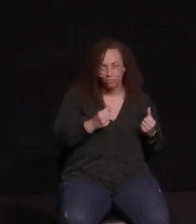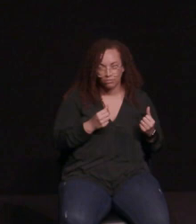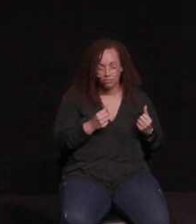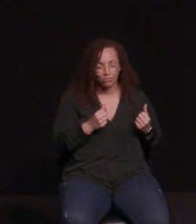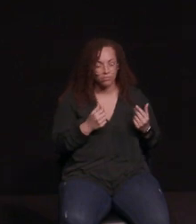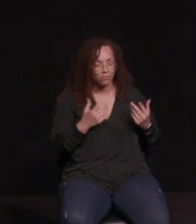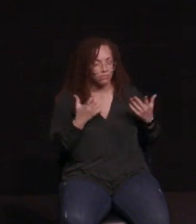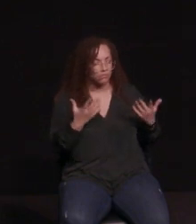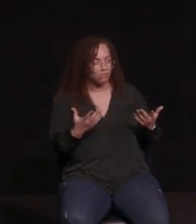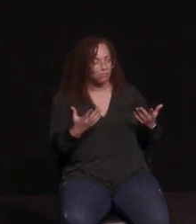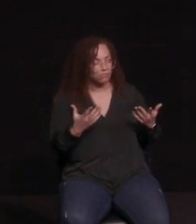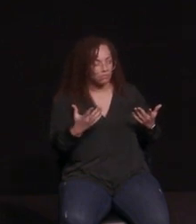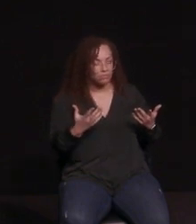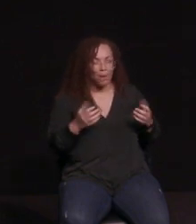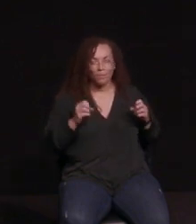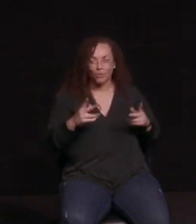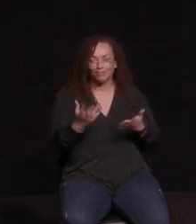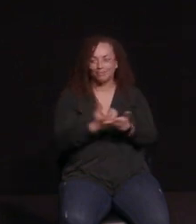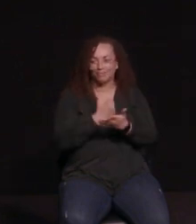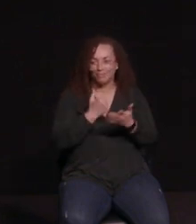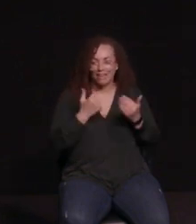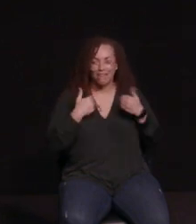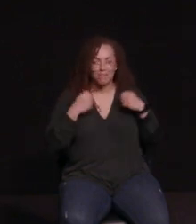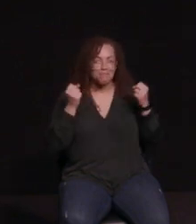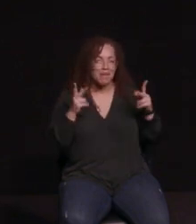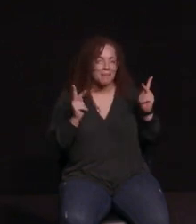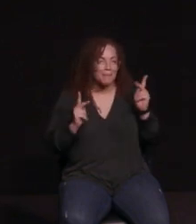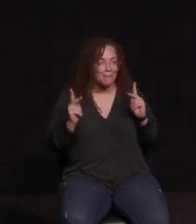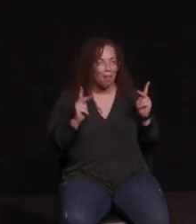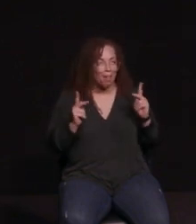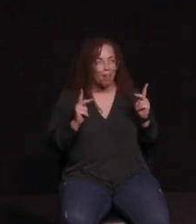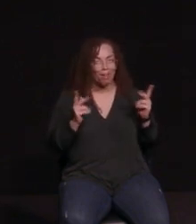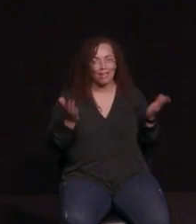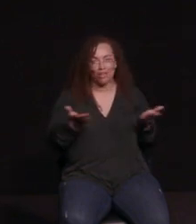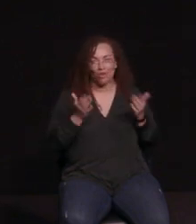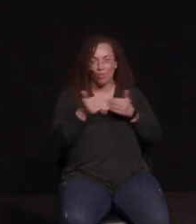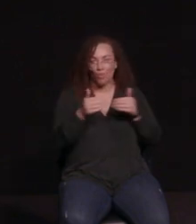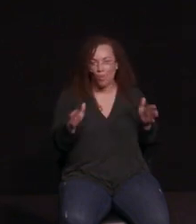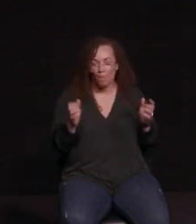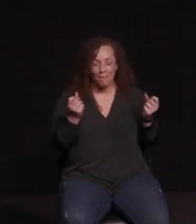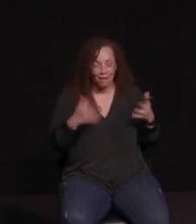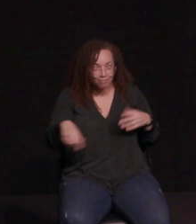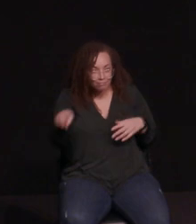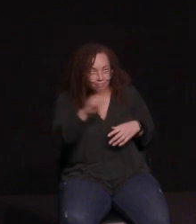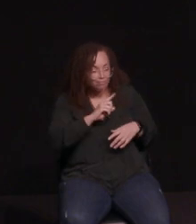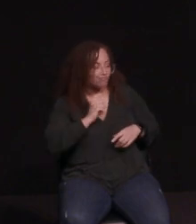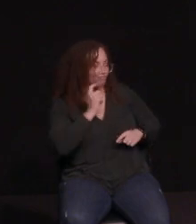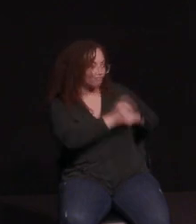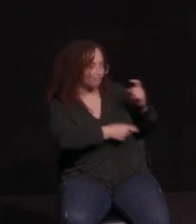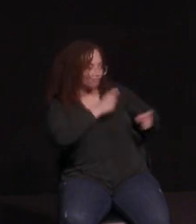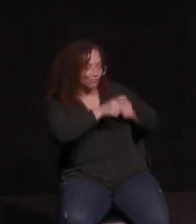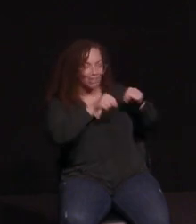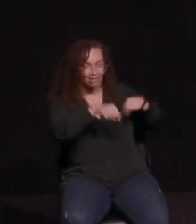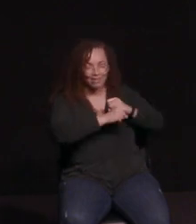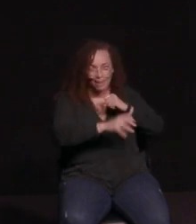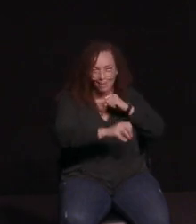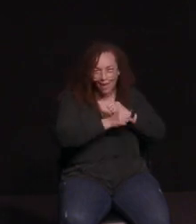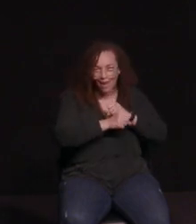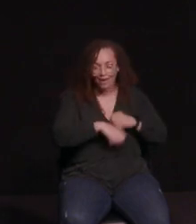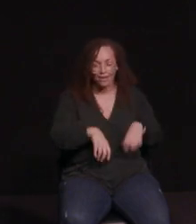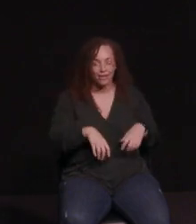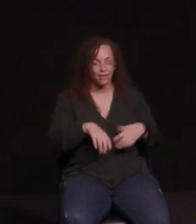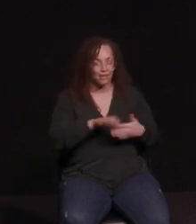folks gathered in the room, many of whom donated and contribute to this campaign and realized this vision and made it